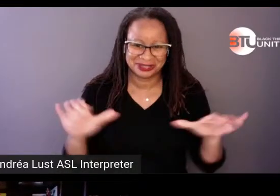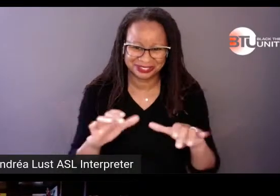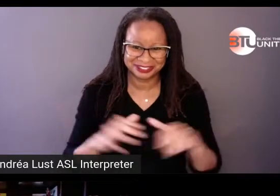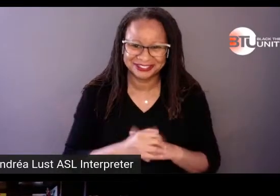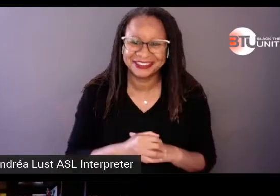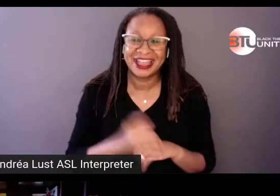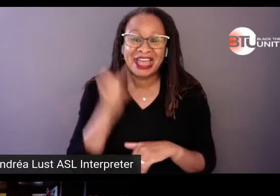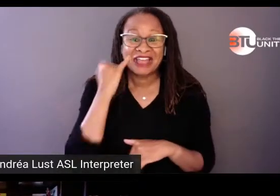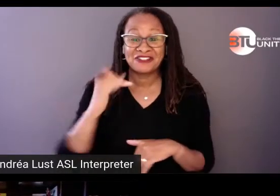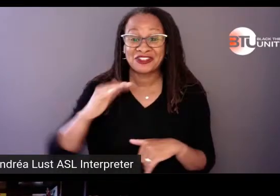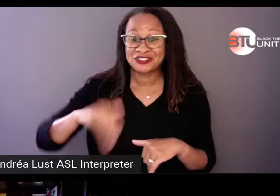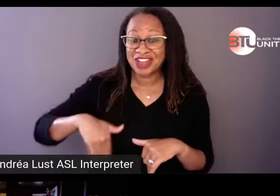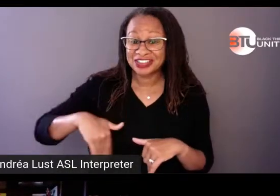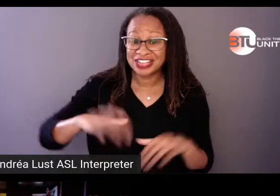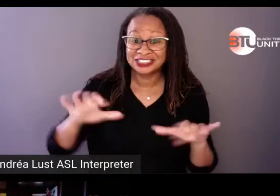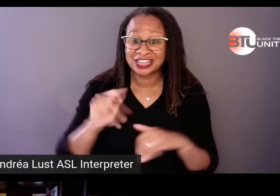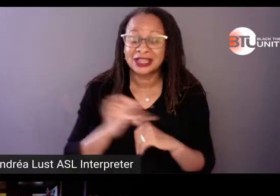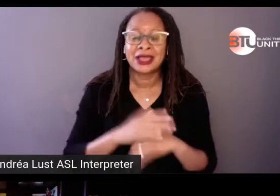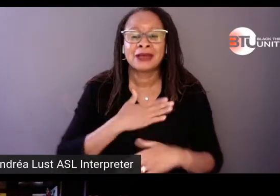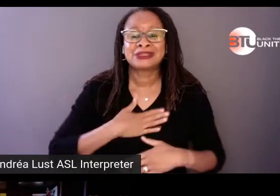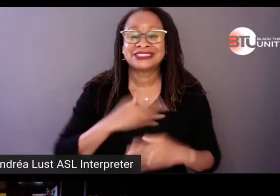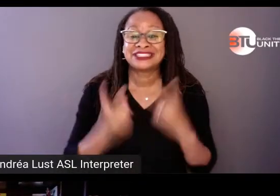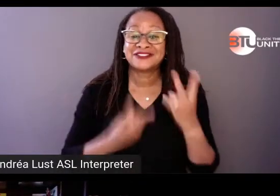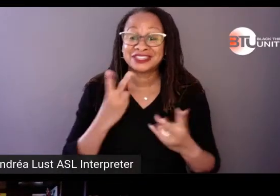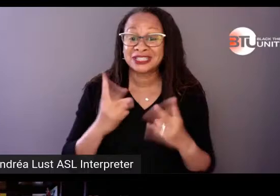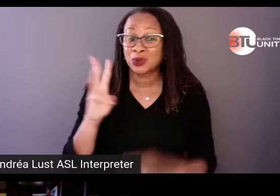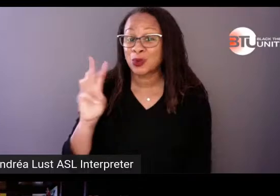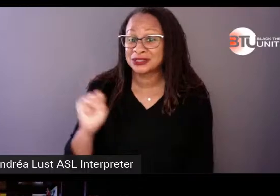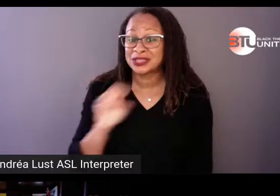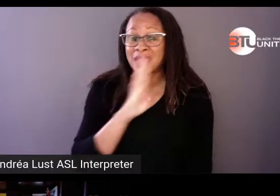If you have not done so already, please visit our website,